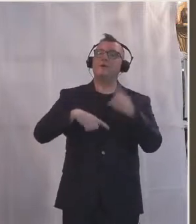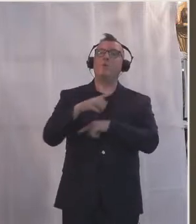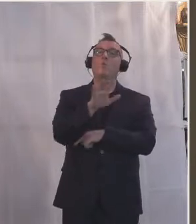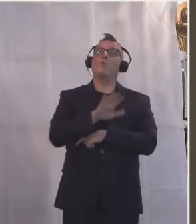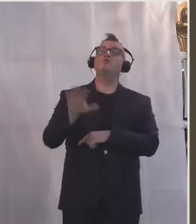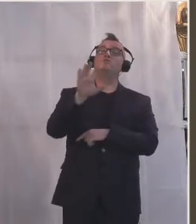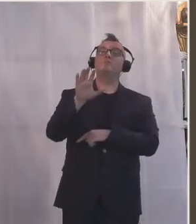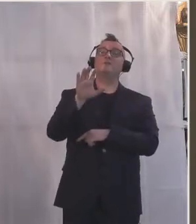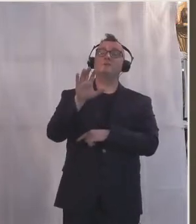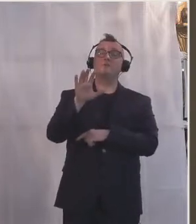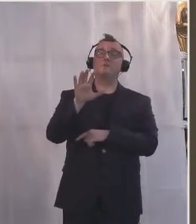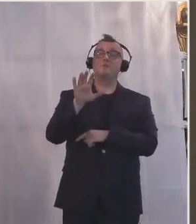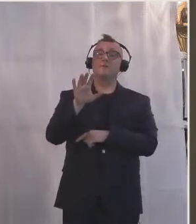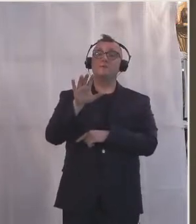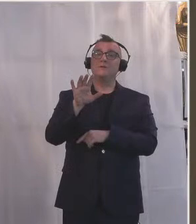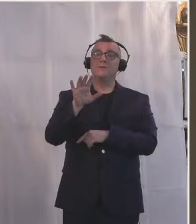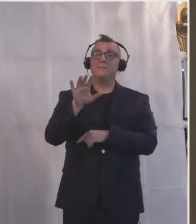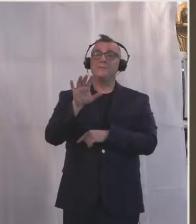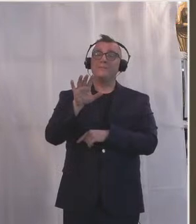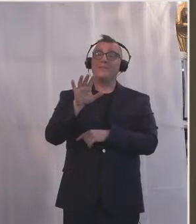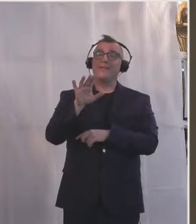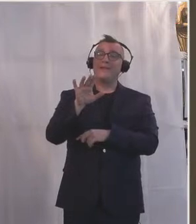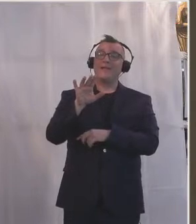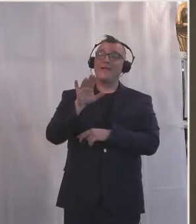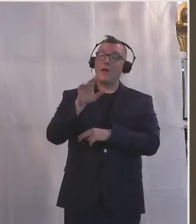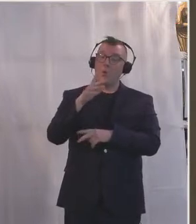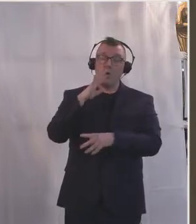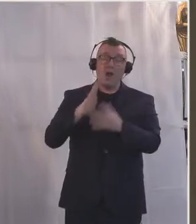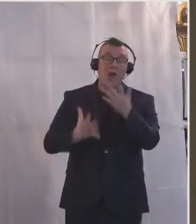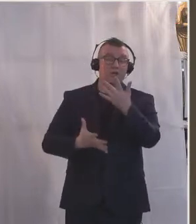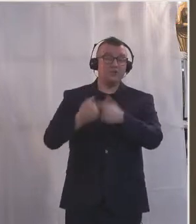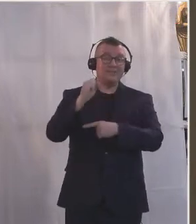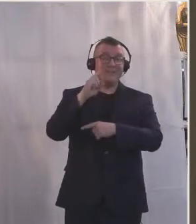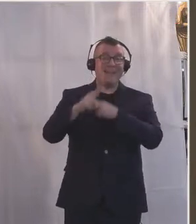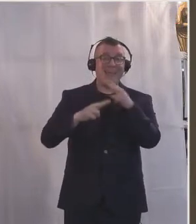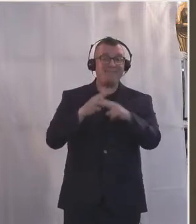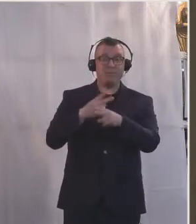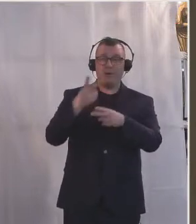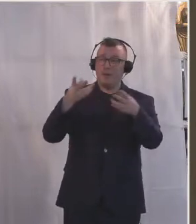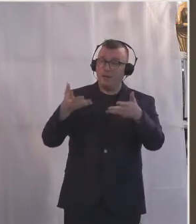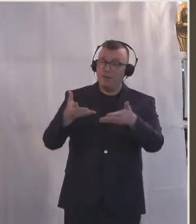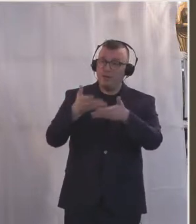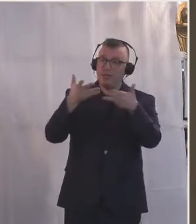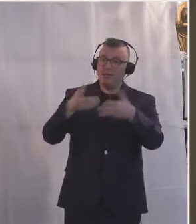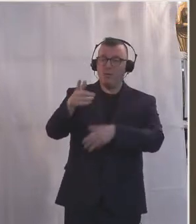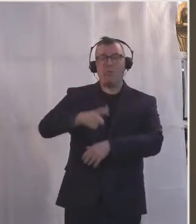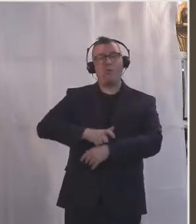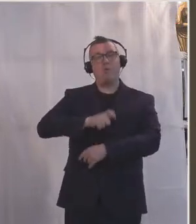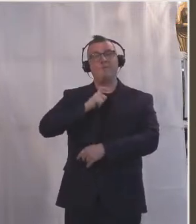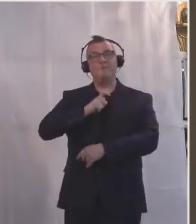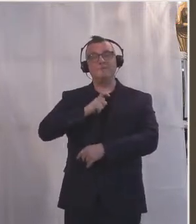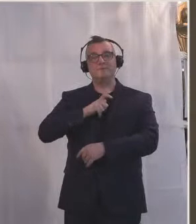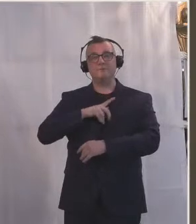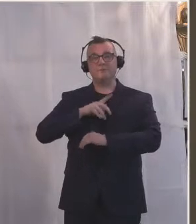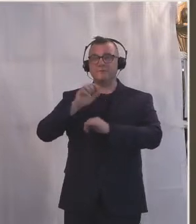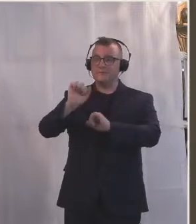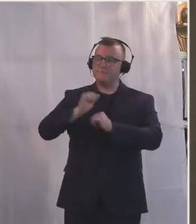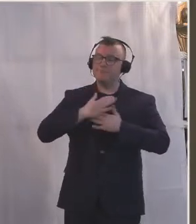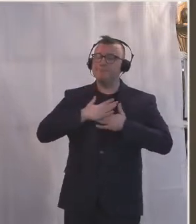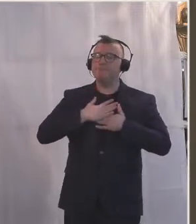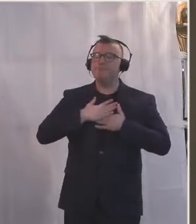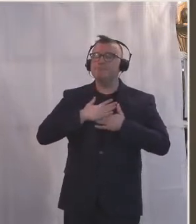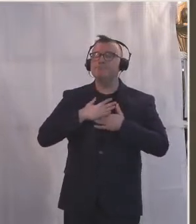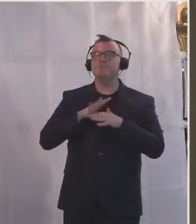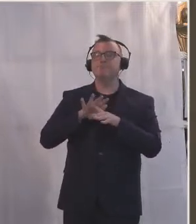And that happens if we give them the confidence, if we give them the sense of being welcome. And that is true